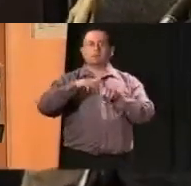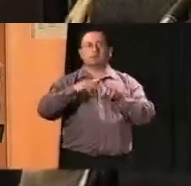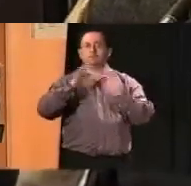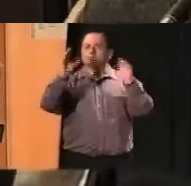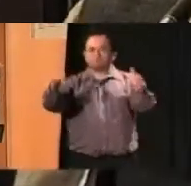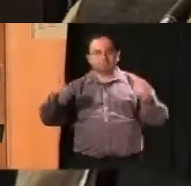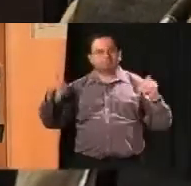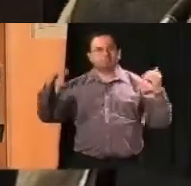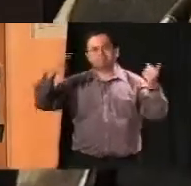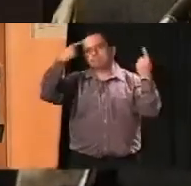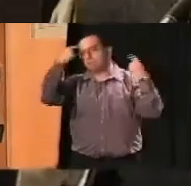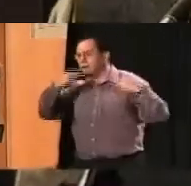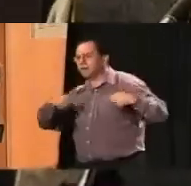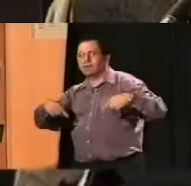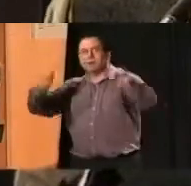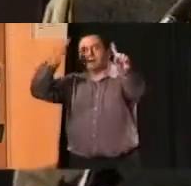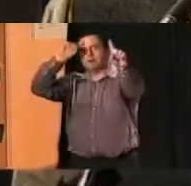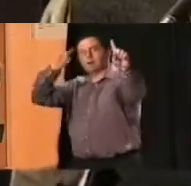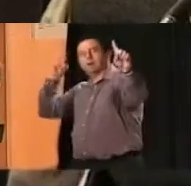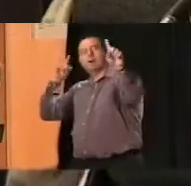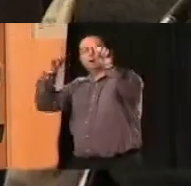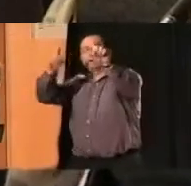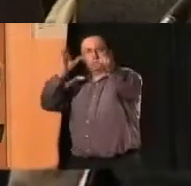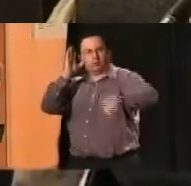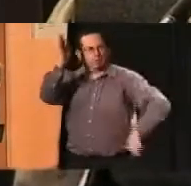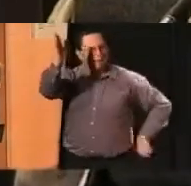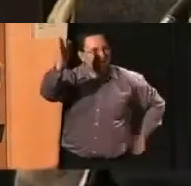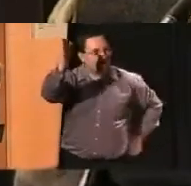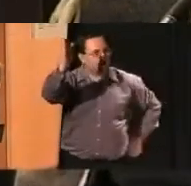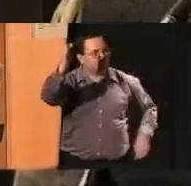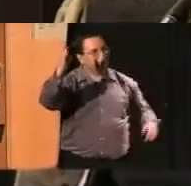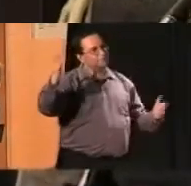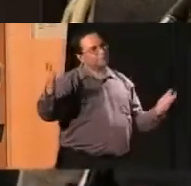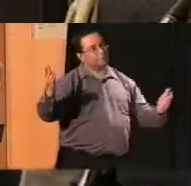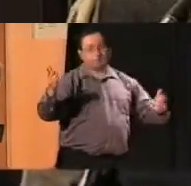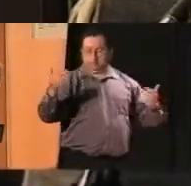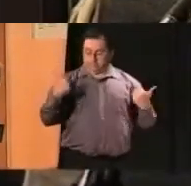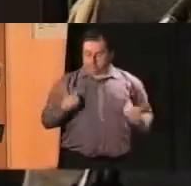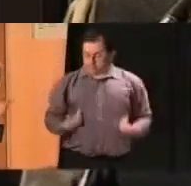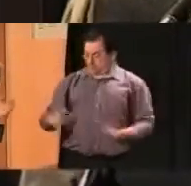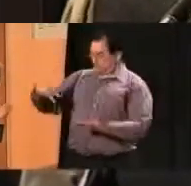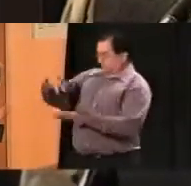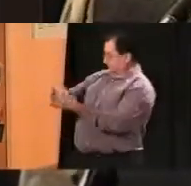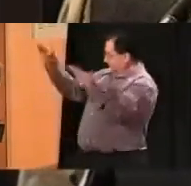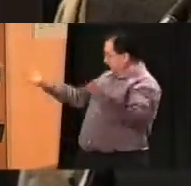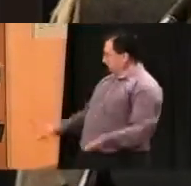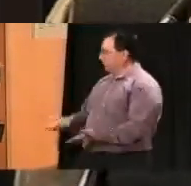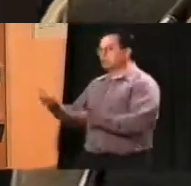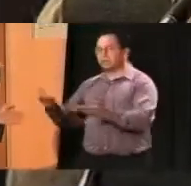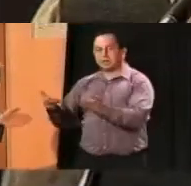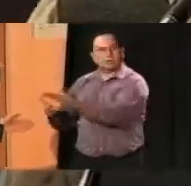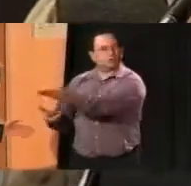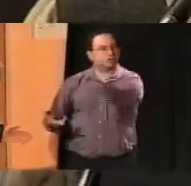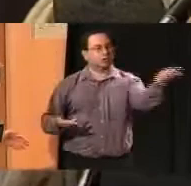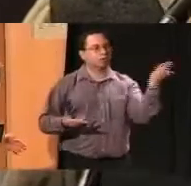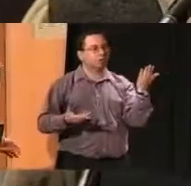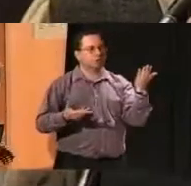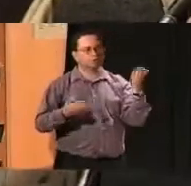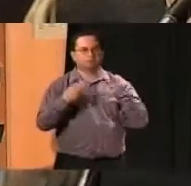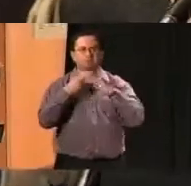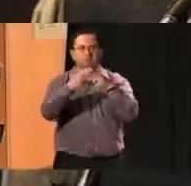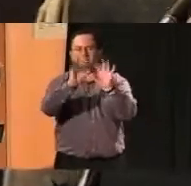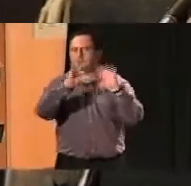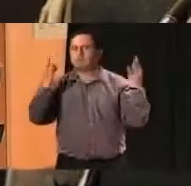go so far. And as I stand here now with you, my